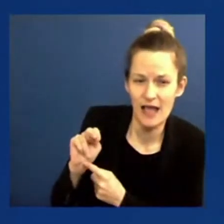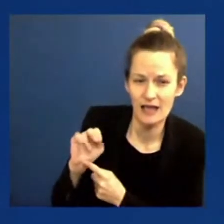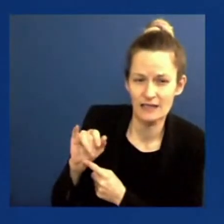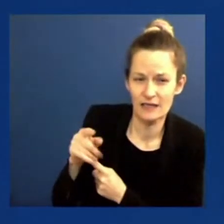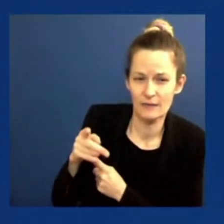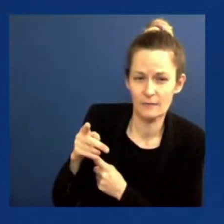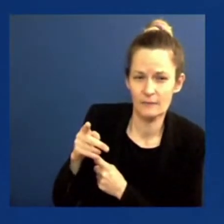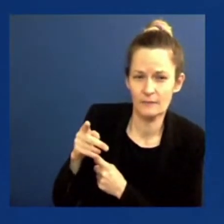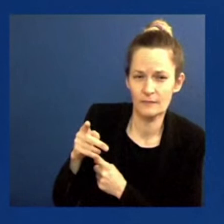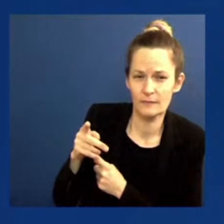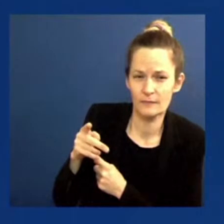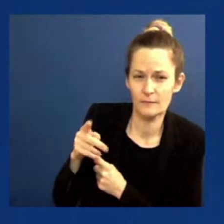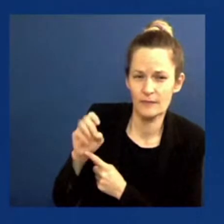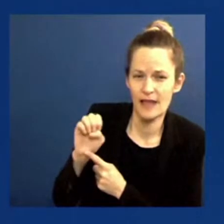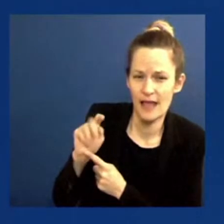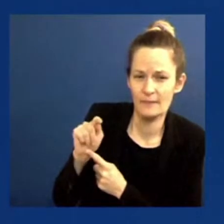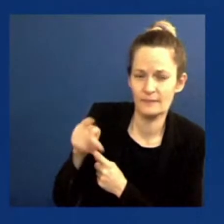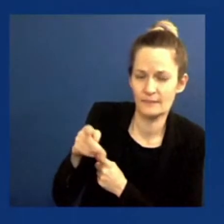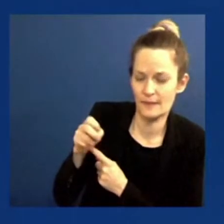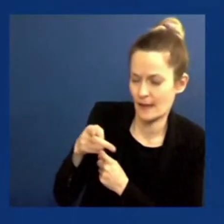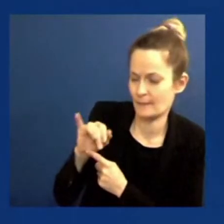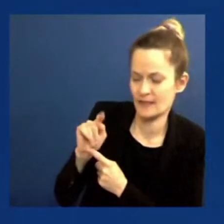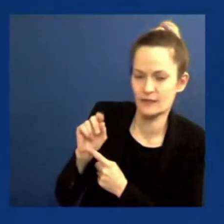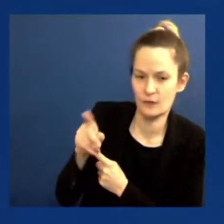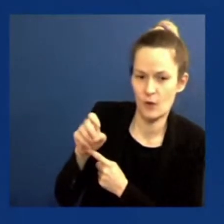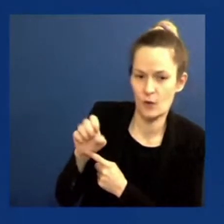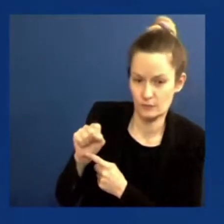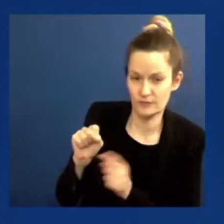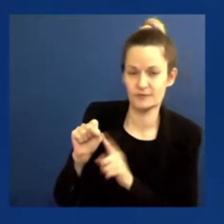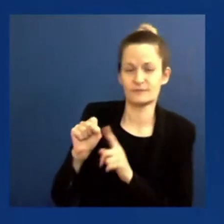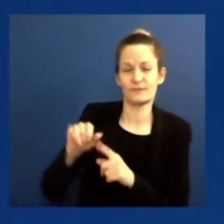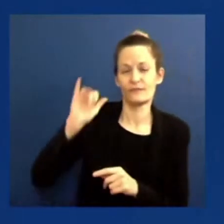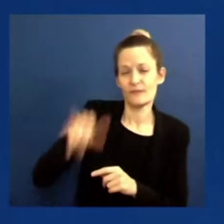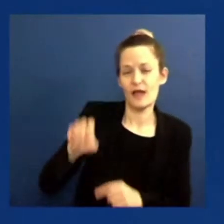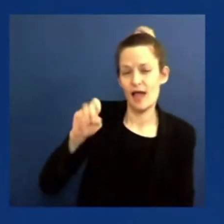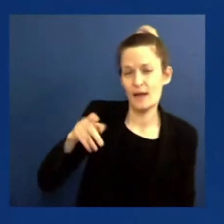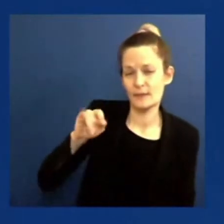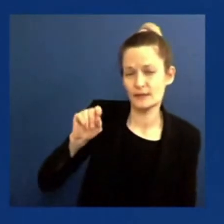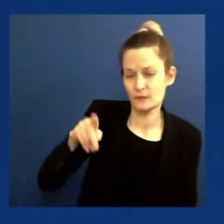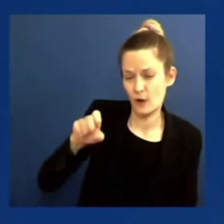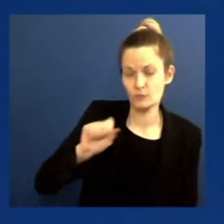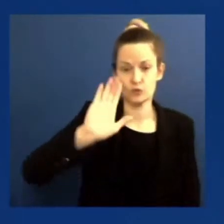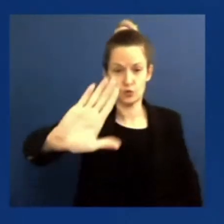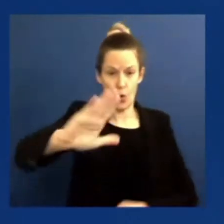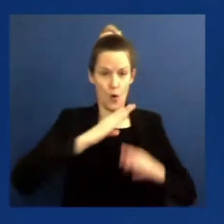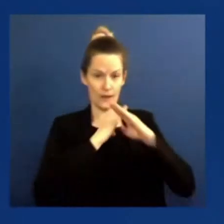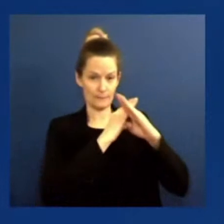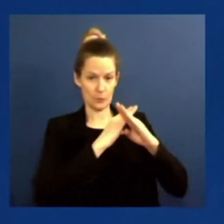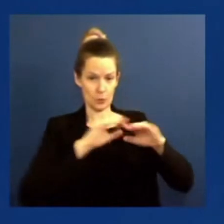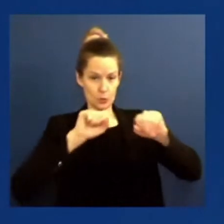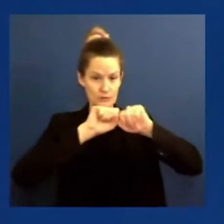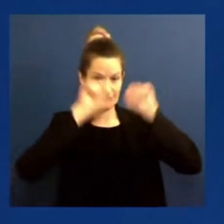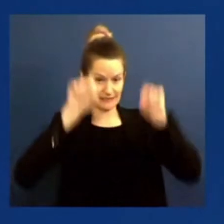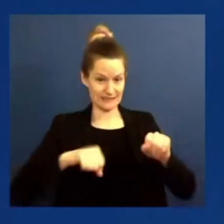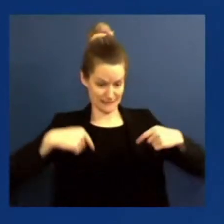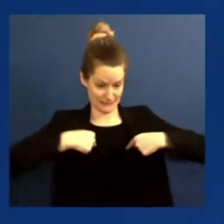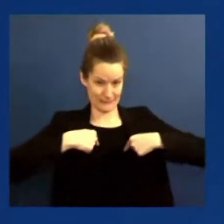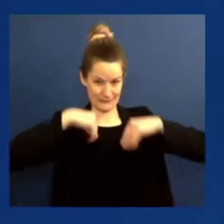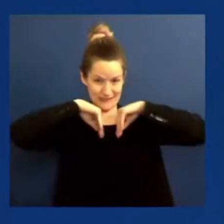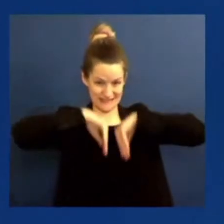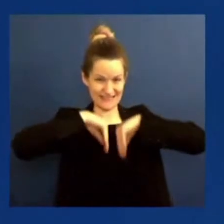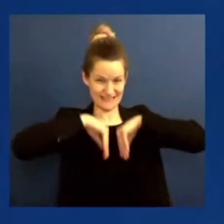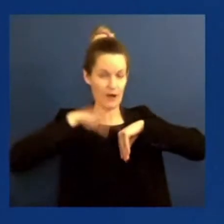immune response. So viruses themselves are big antigens, and parts of viruses are also